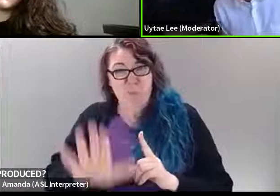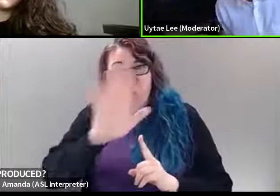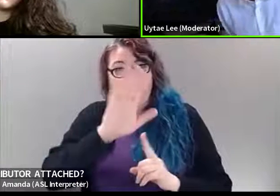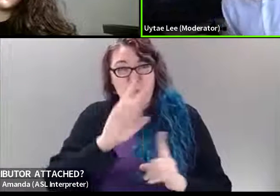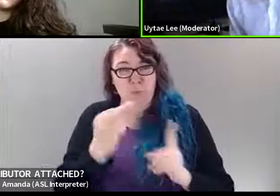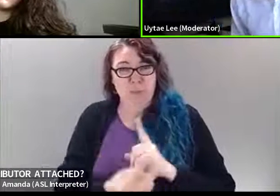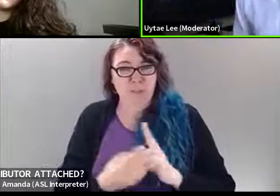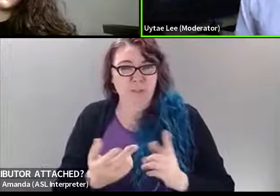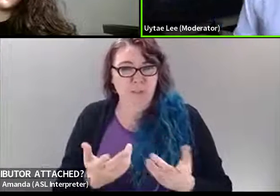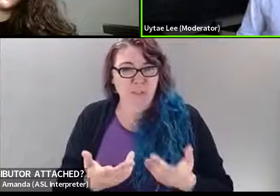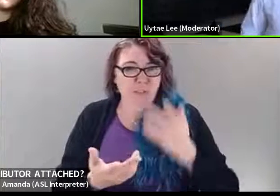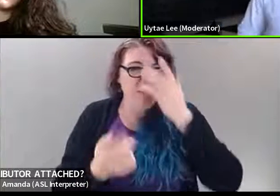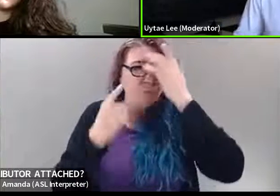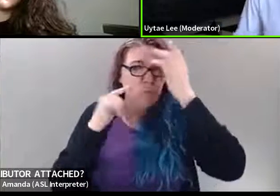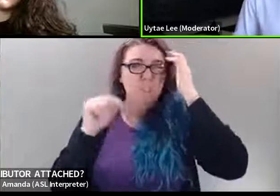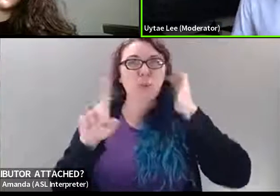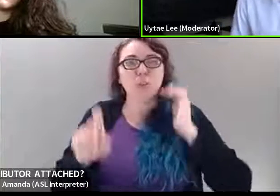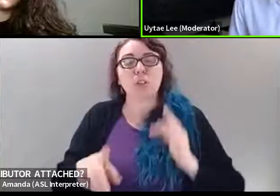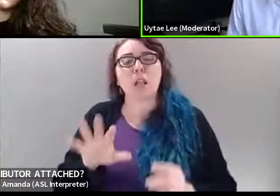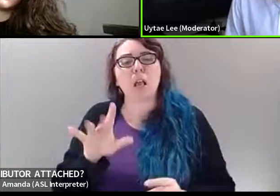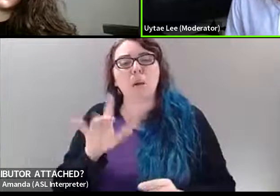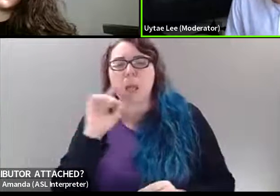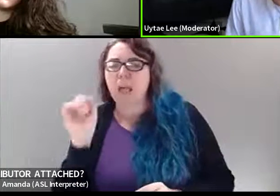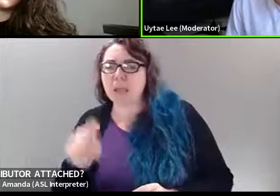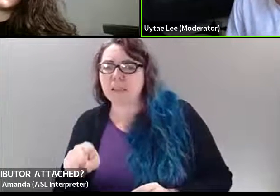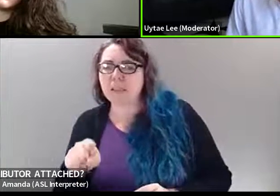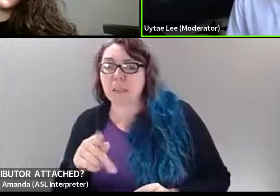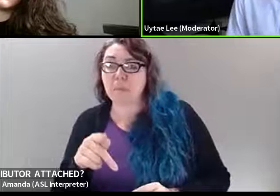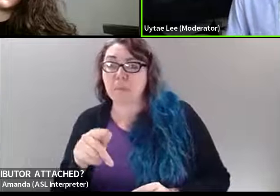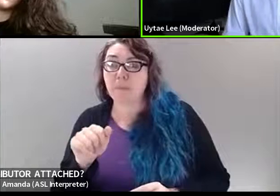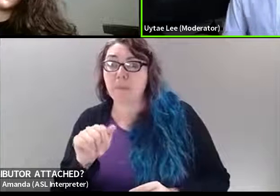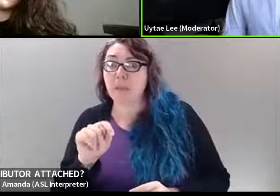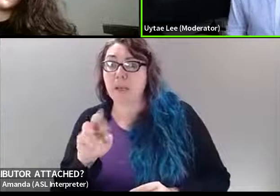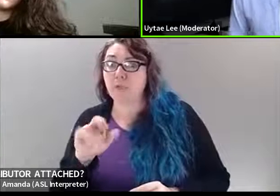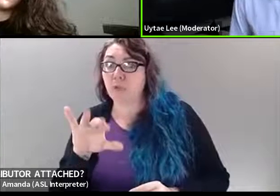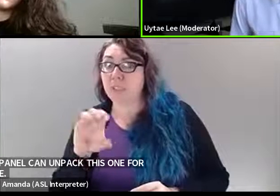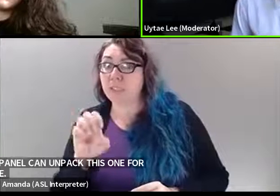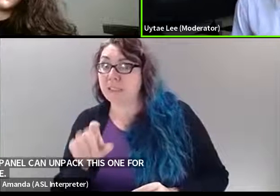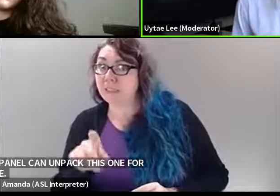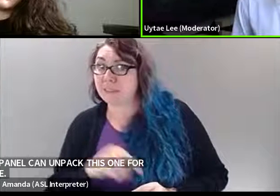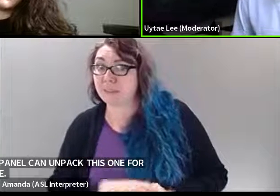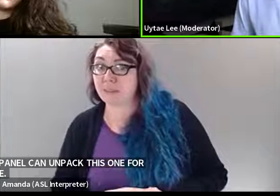this one, maybe if you don't mind, can I pick on you, Patrice?